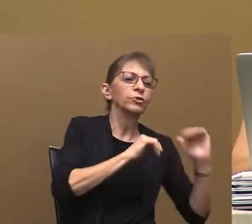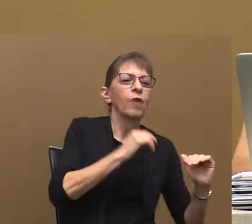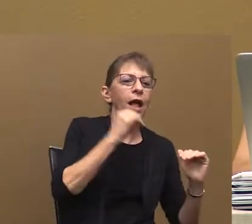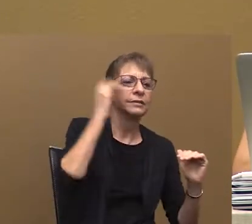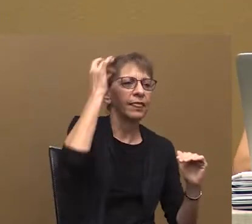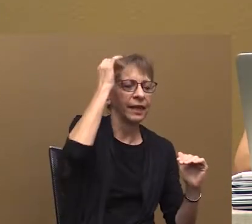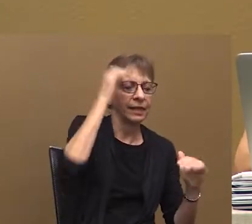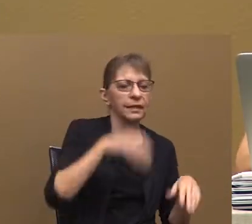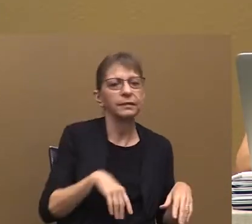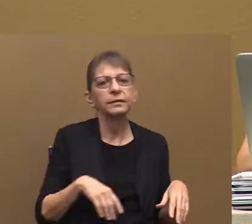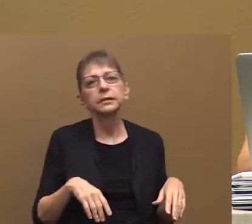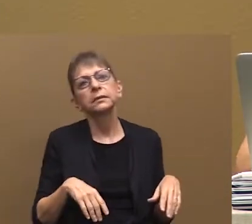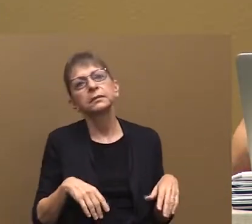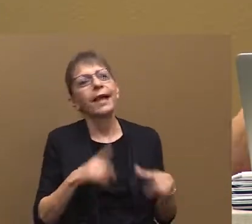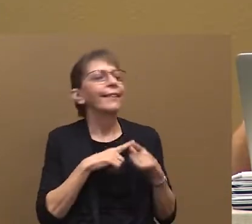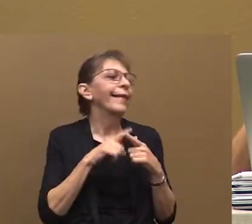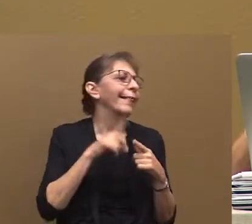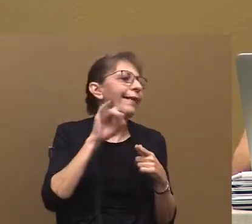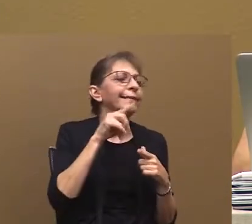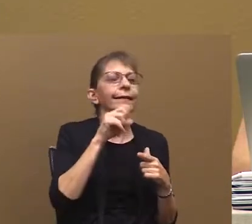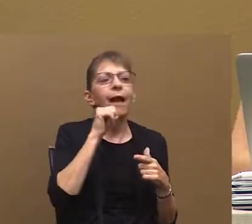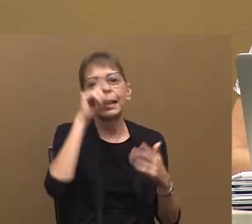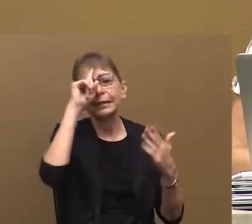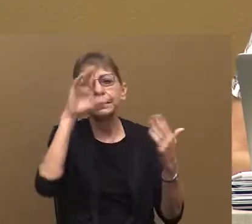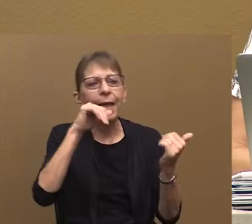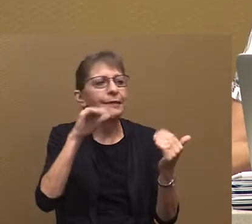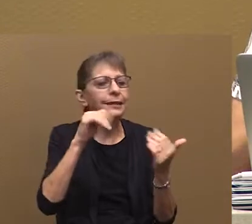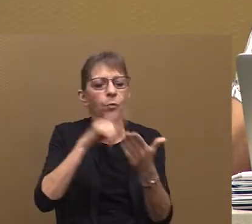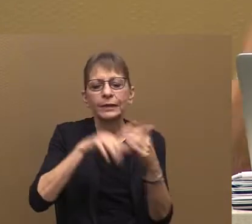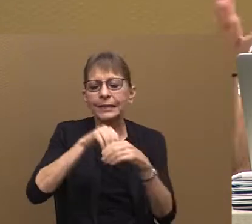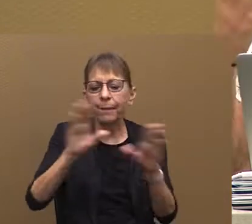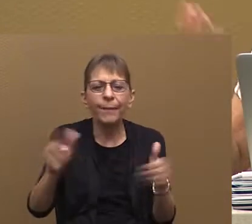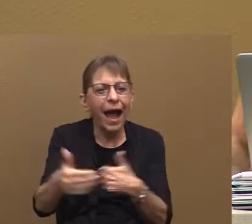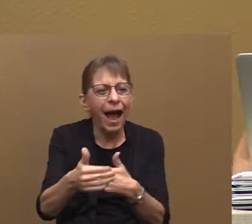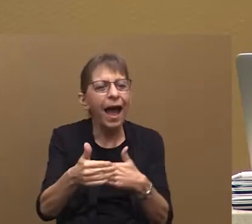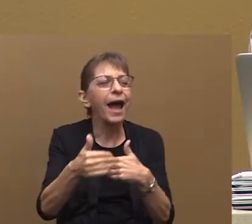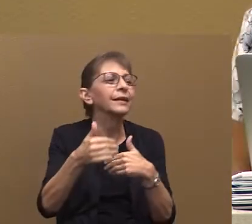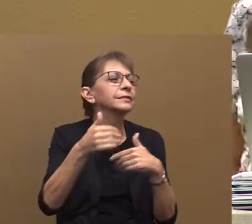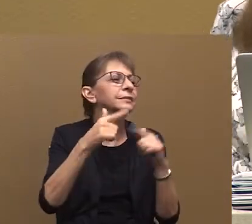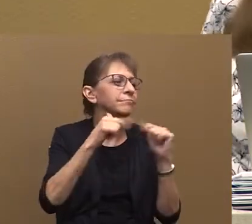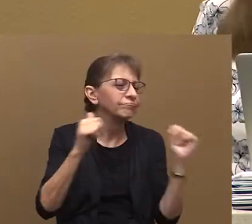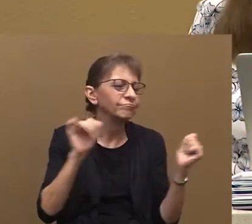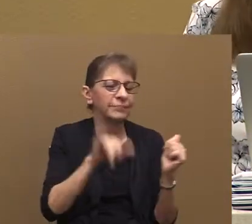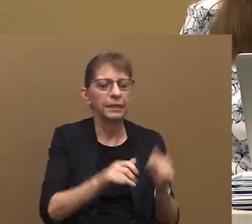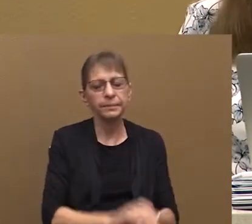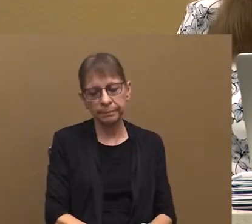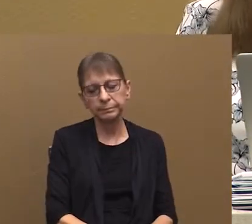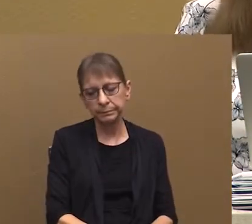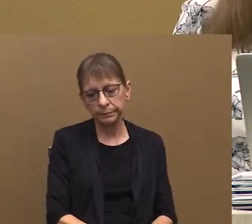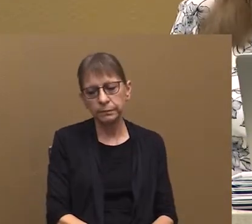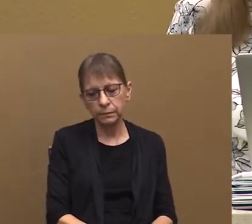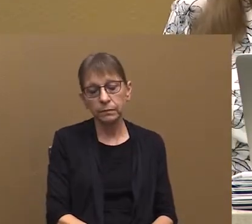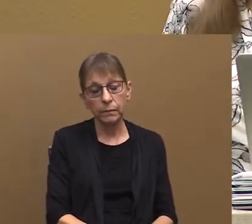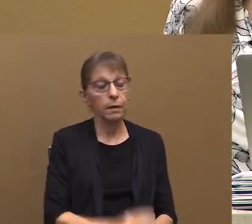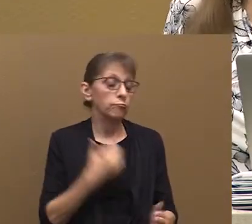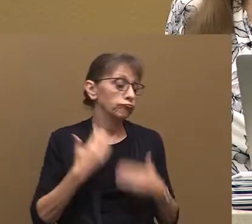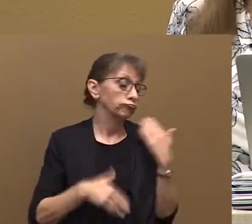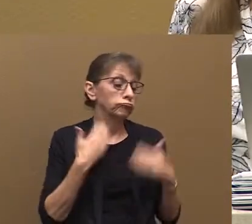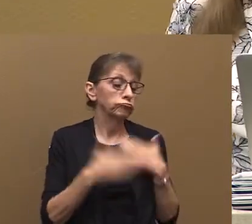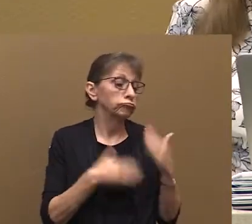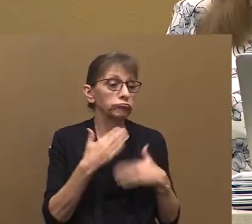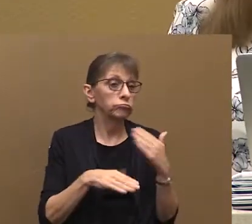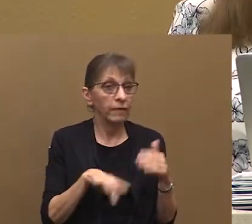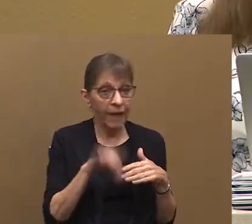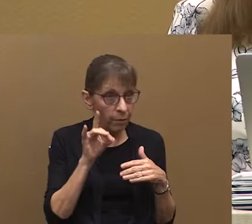then they did like unexpected contents of a box and things like that. And what they